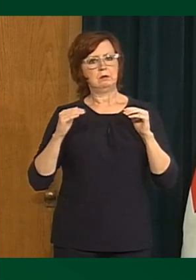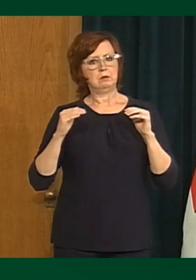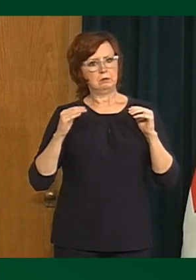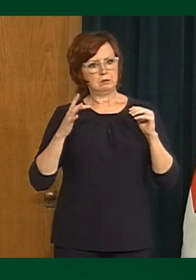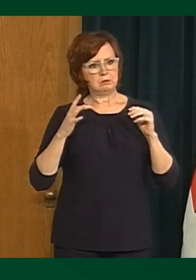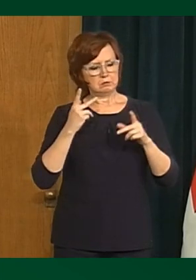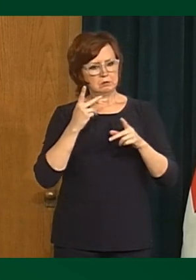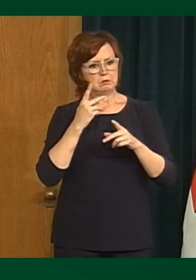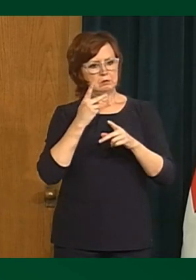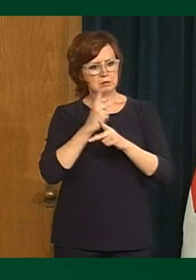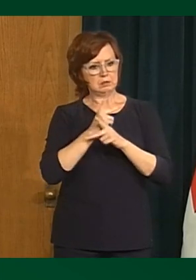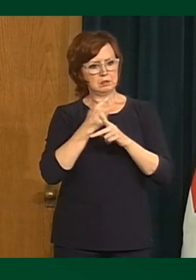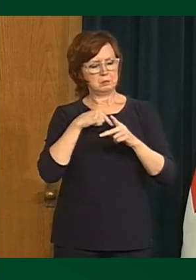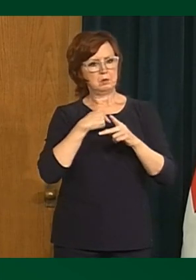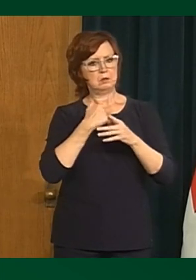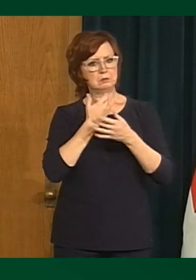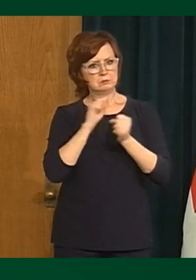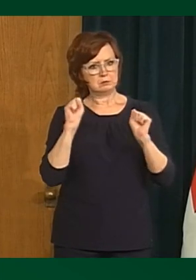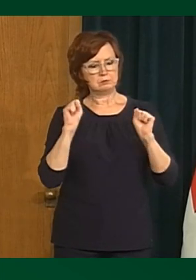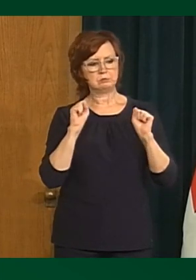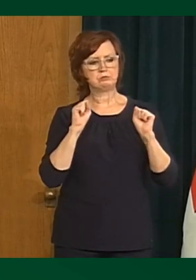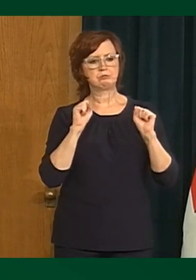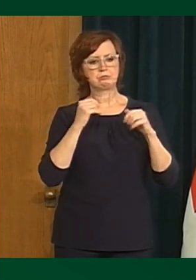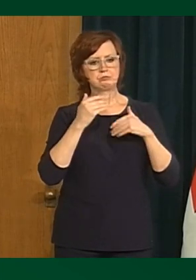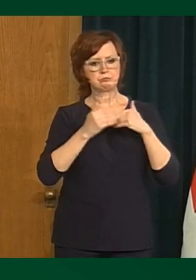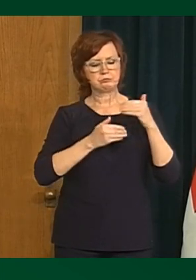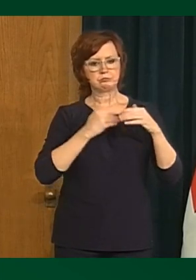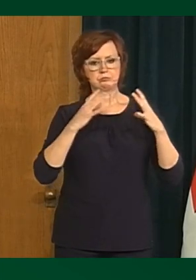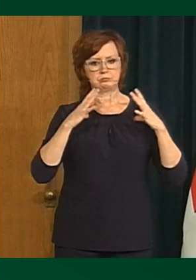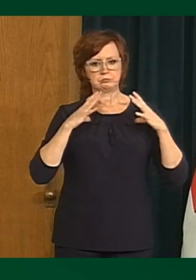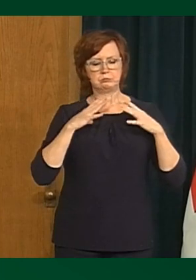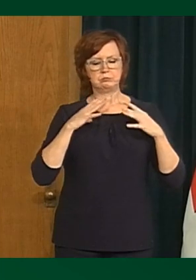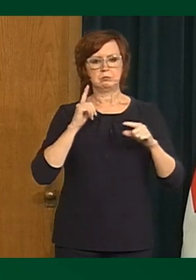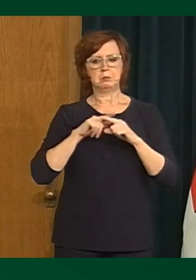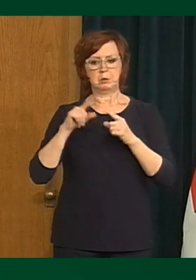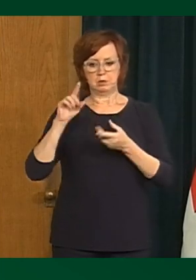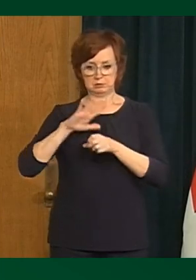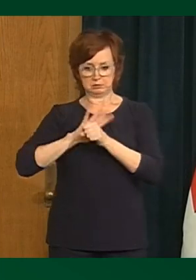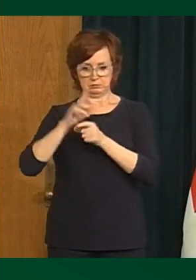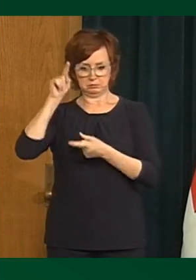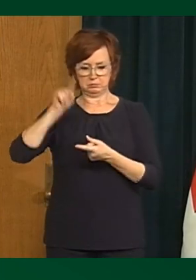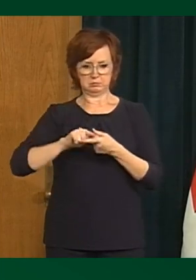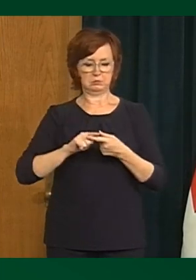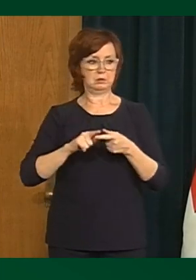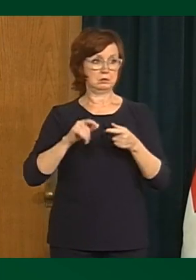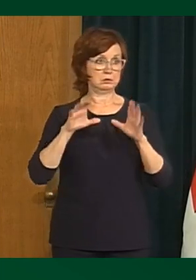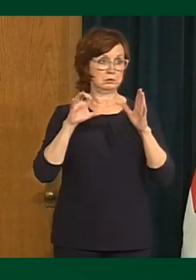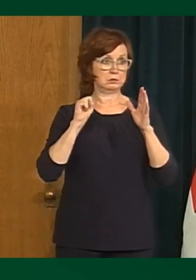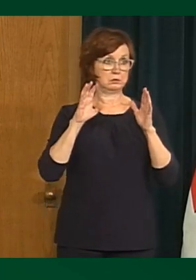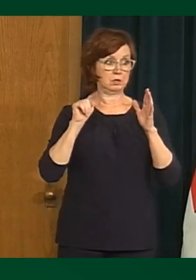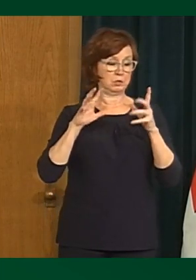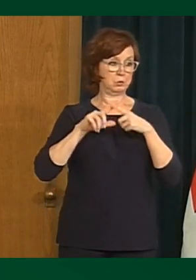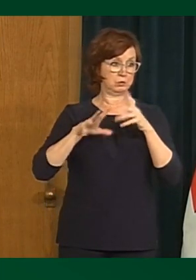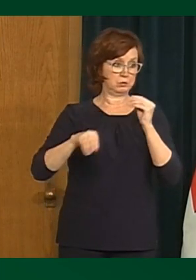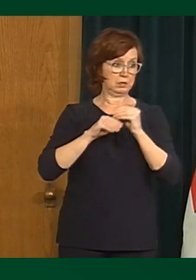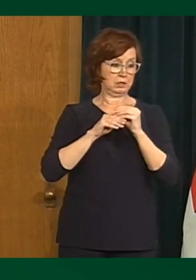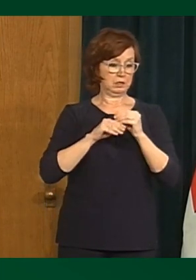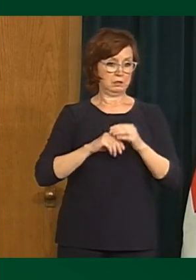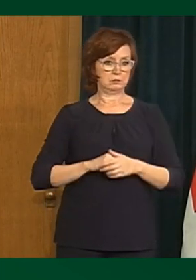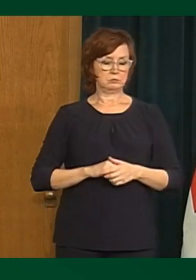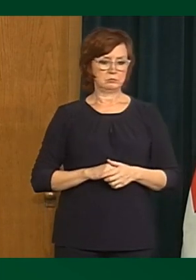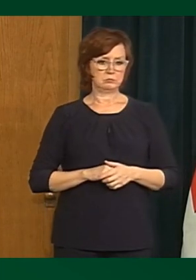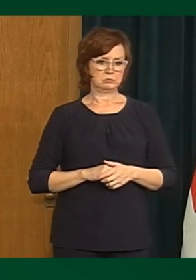we are maintaining COVID-19 circulation in the community at a very low level. Scott, would you have anything to add further on the testing